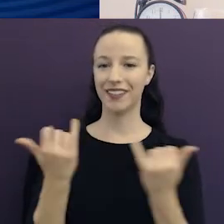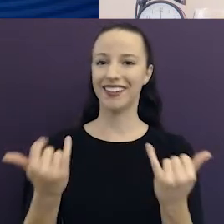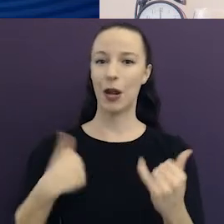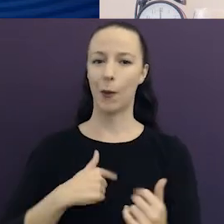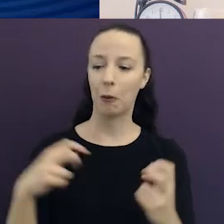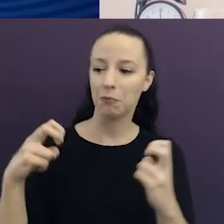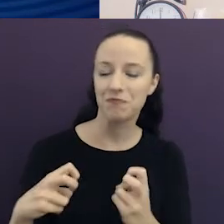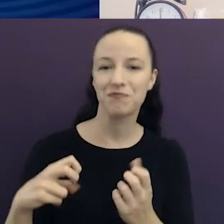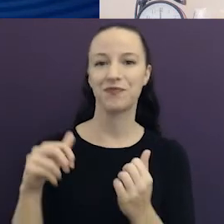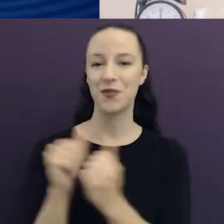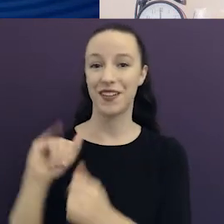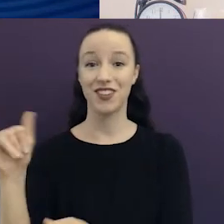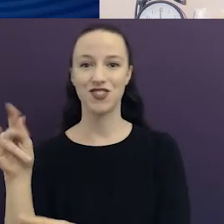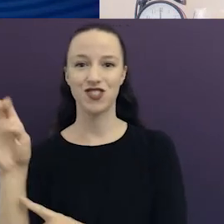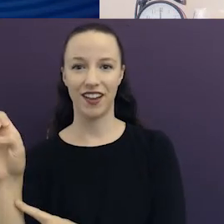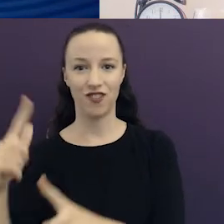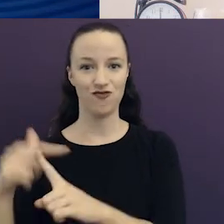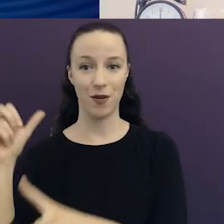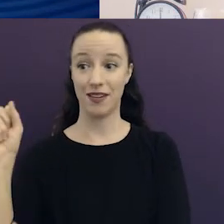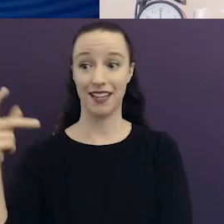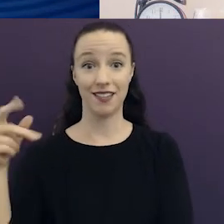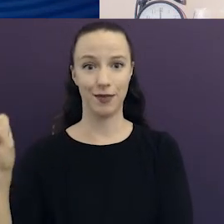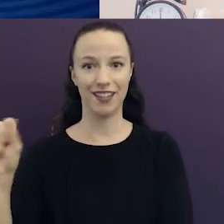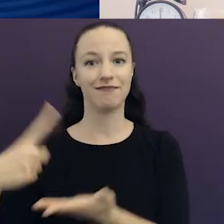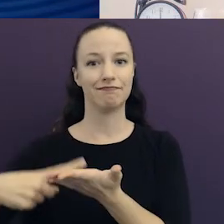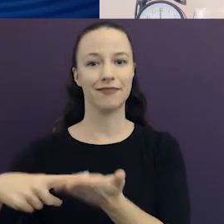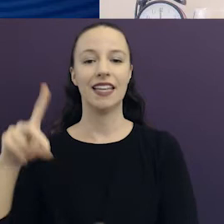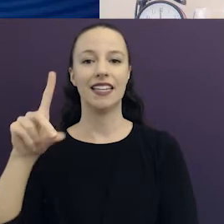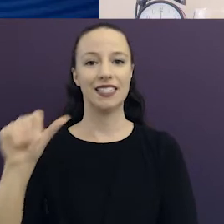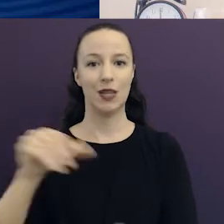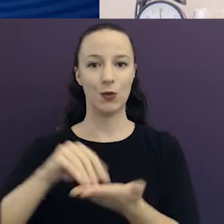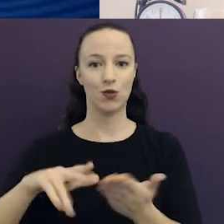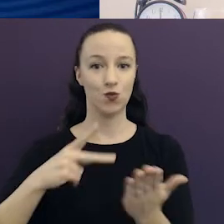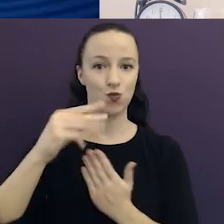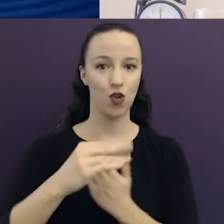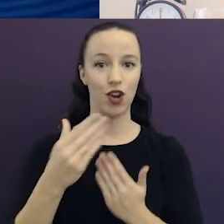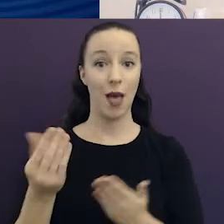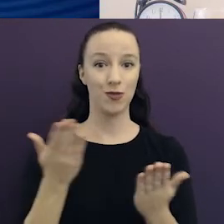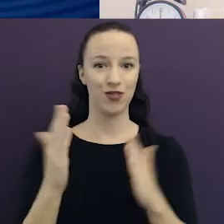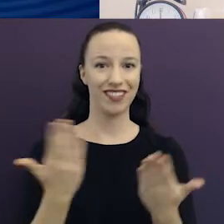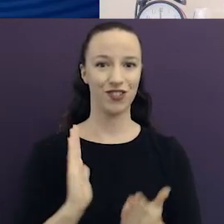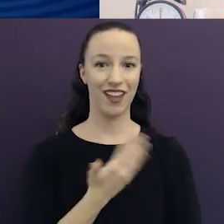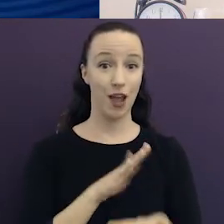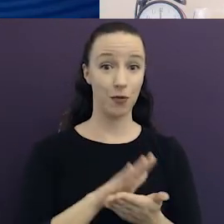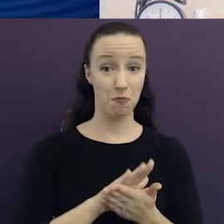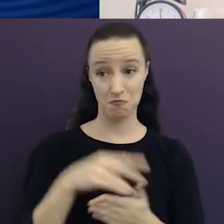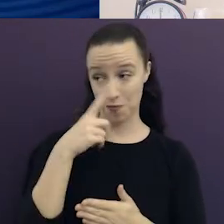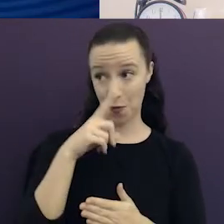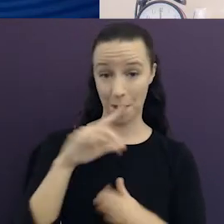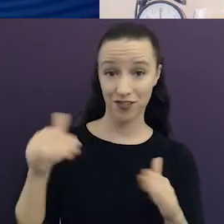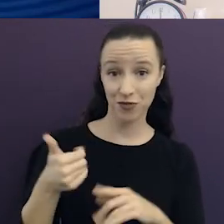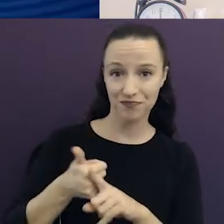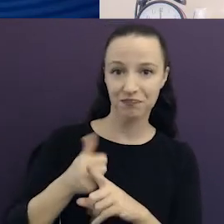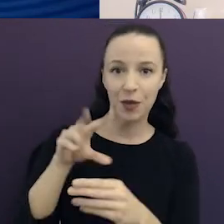Hi everyone, today we're going to sit down with Jackie from DSP&S to talk about disabled students' programs and services on our campus. So Jackie, if you could please